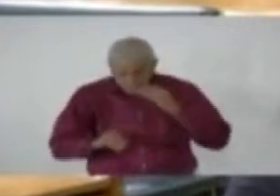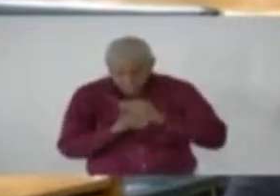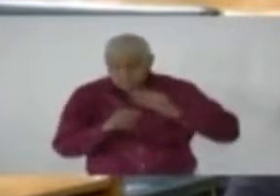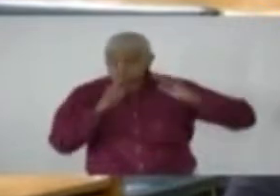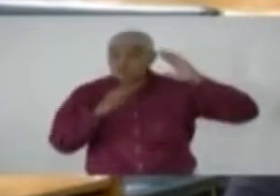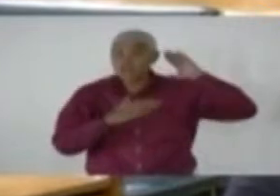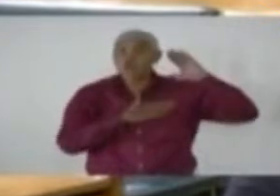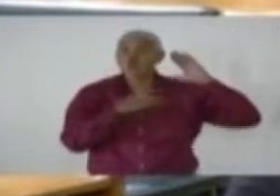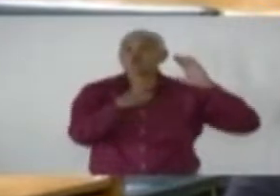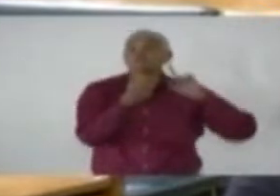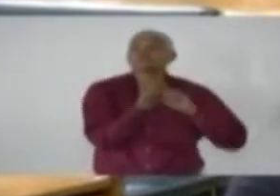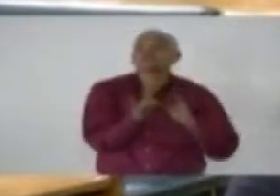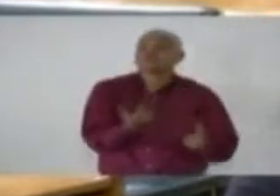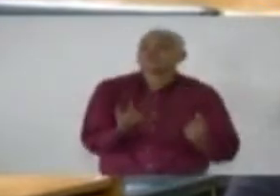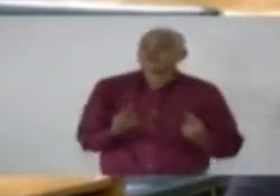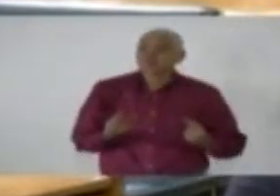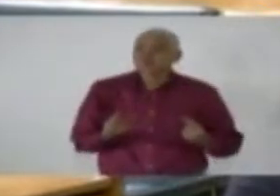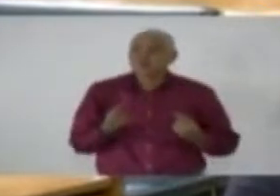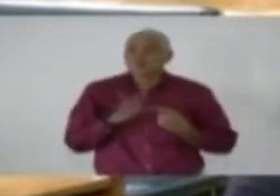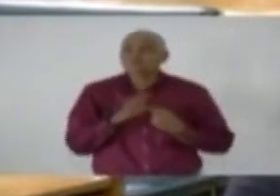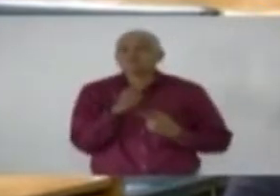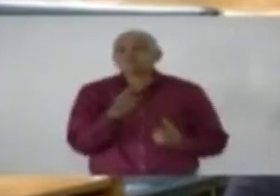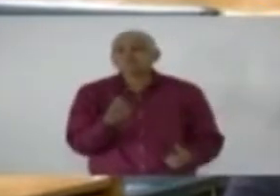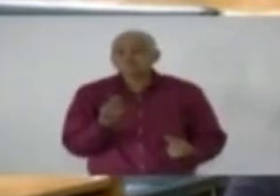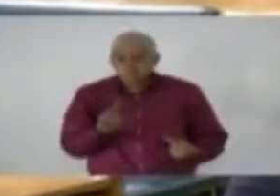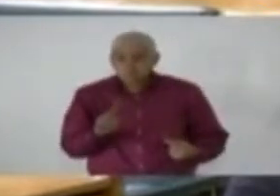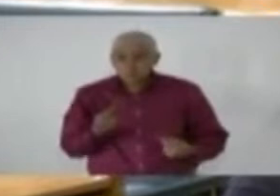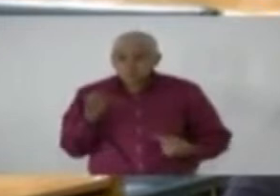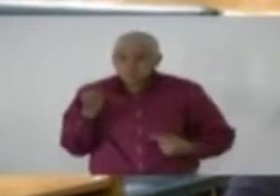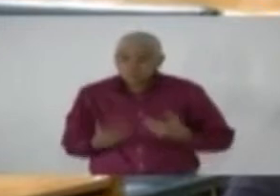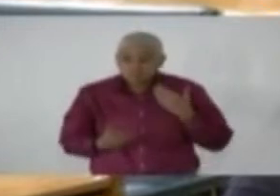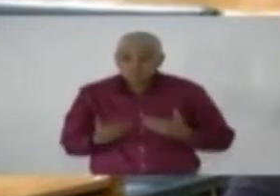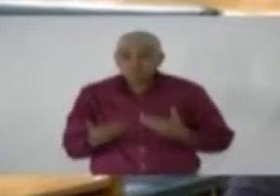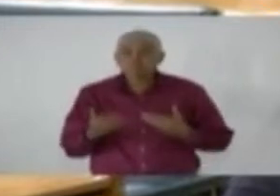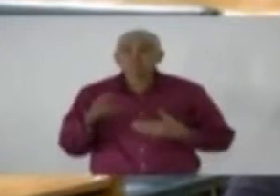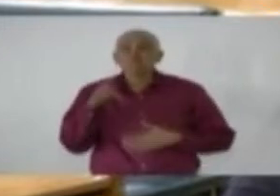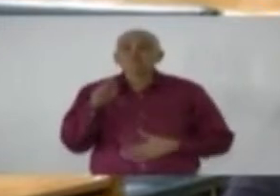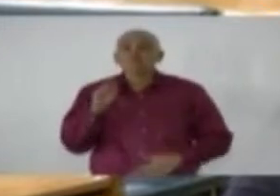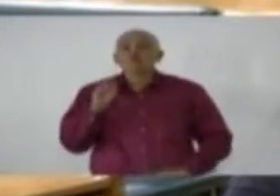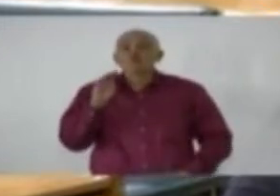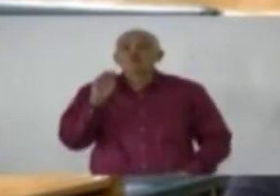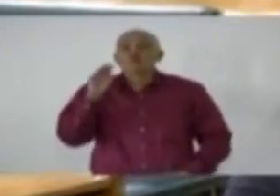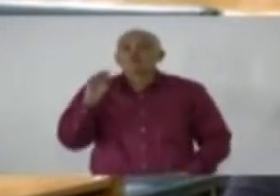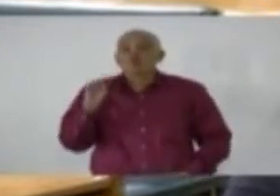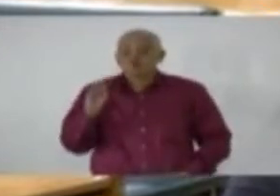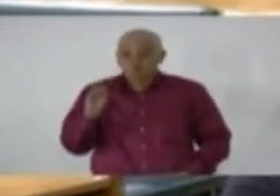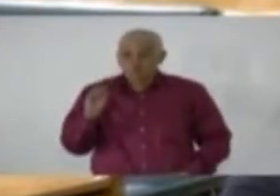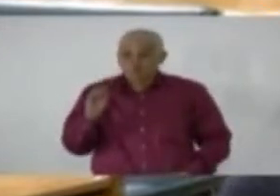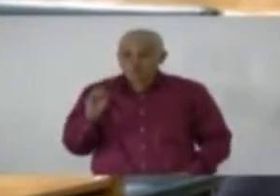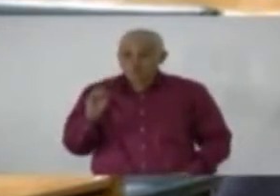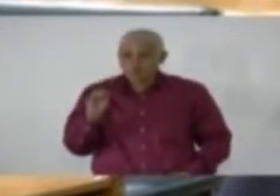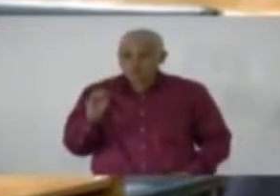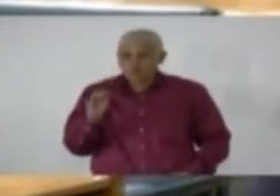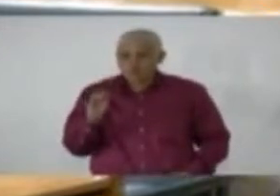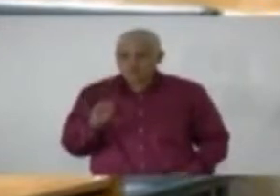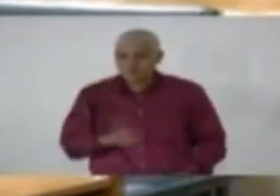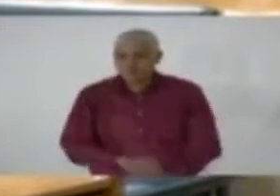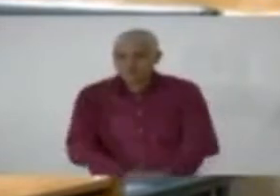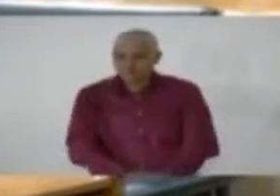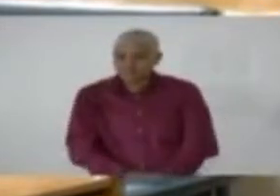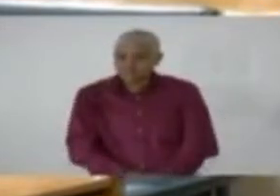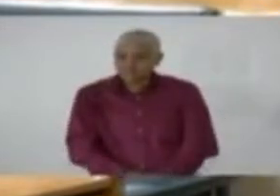committed to do it, and she does it pro bono. We can't pay her.